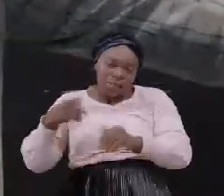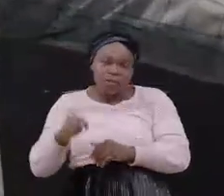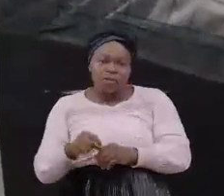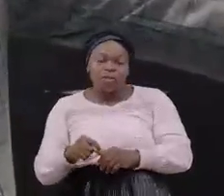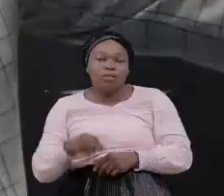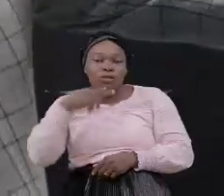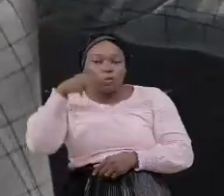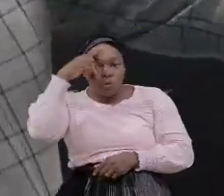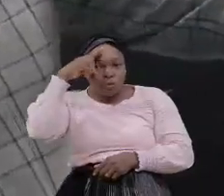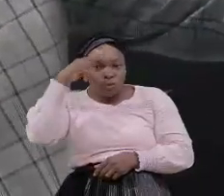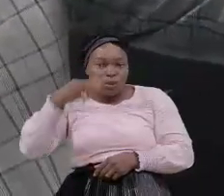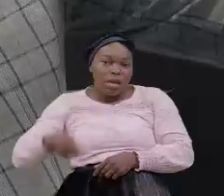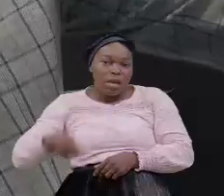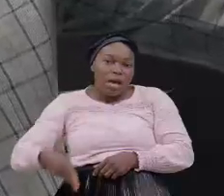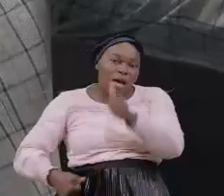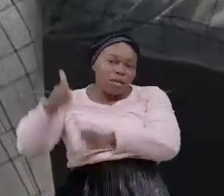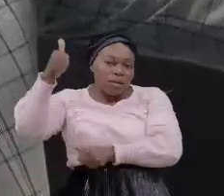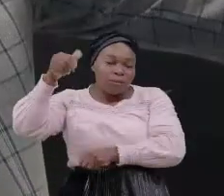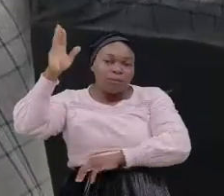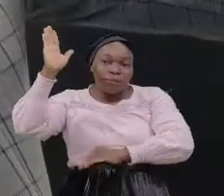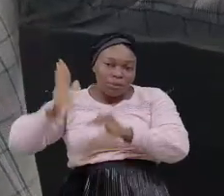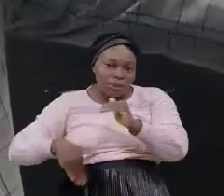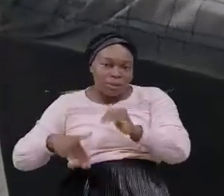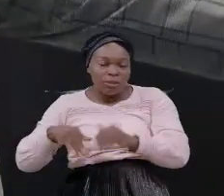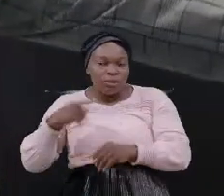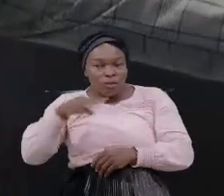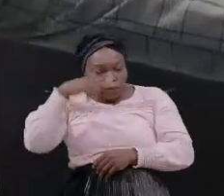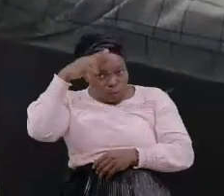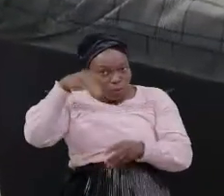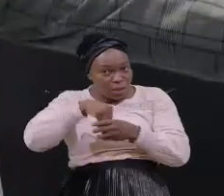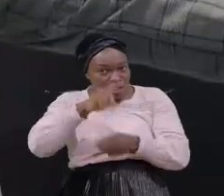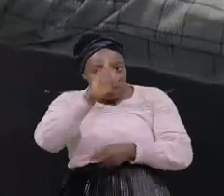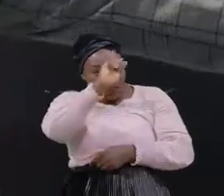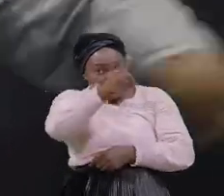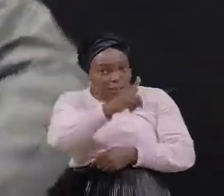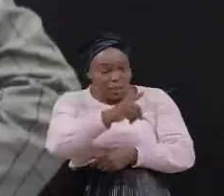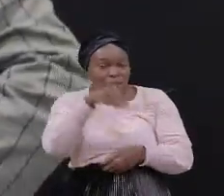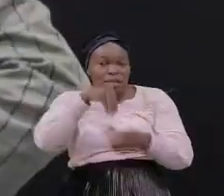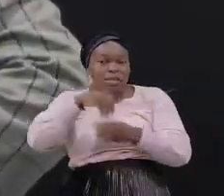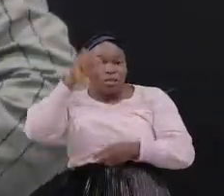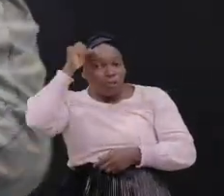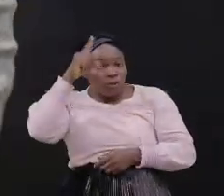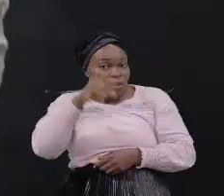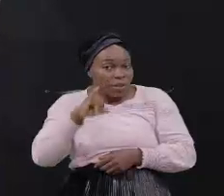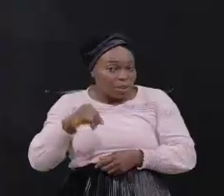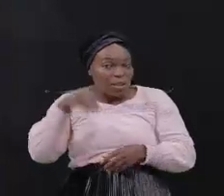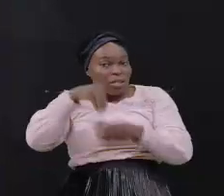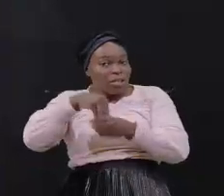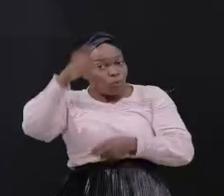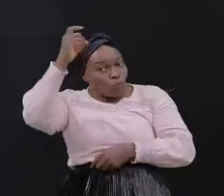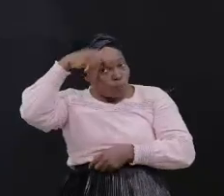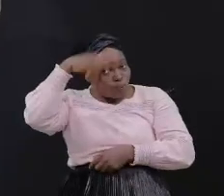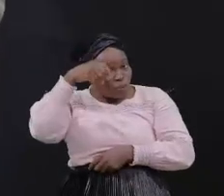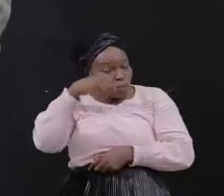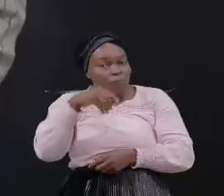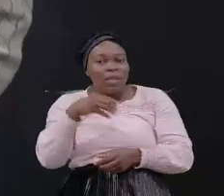higher in intelligence, higher in understanding, higher in wisdom, higher in